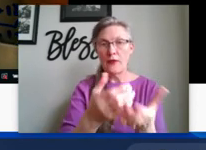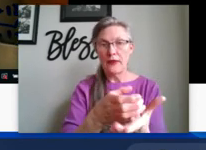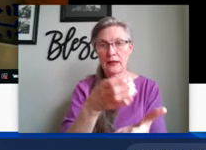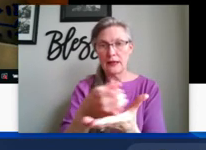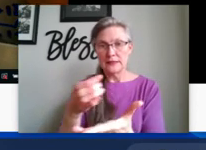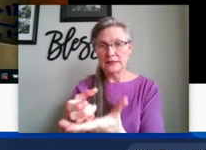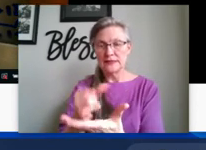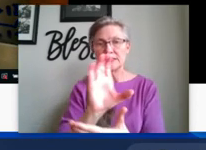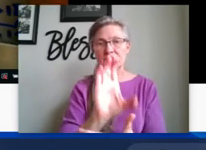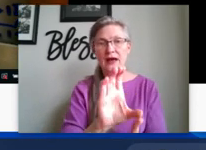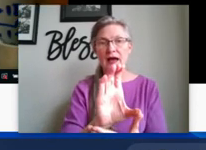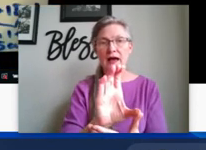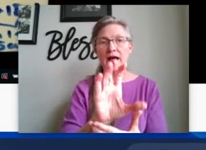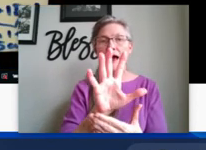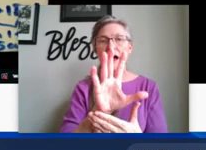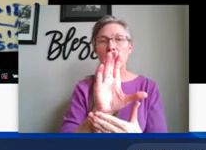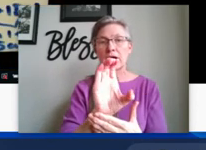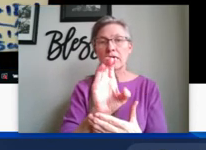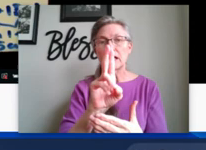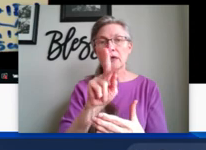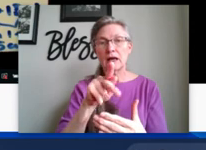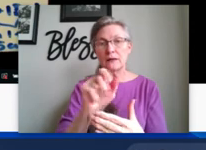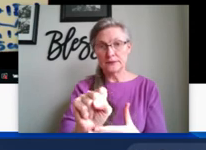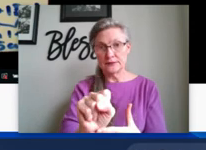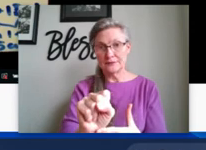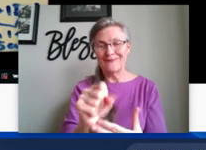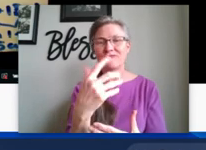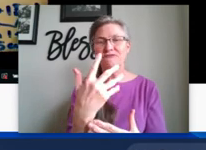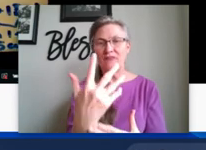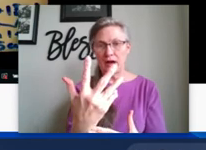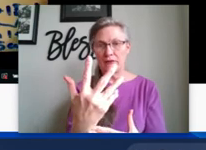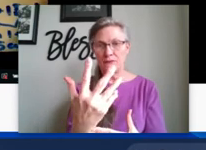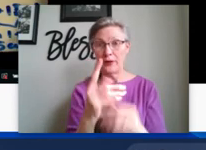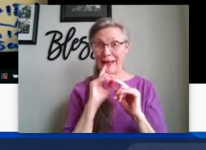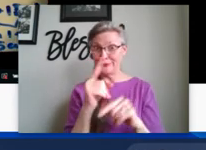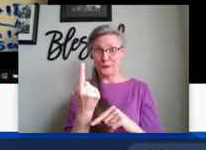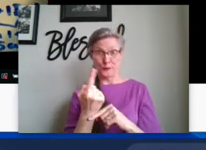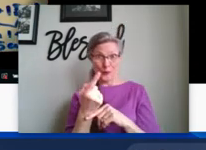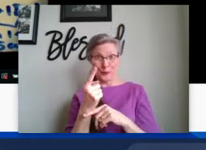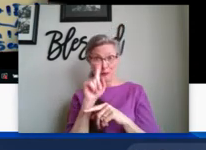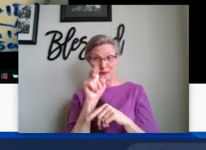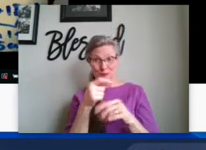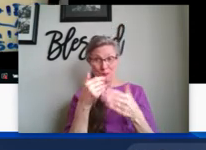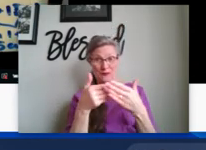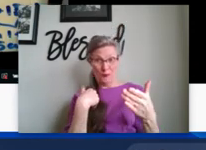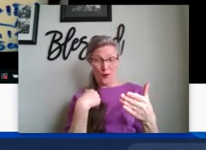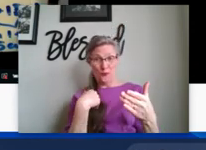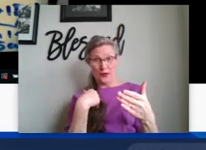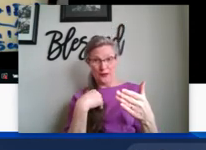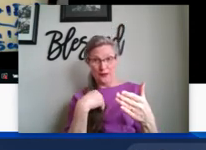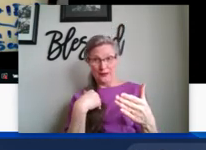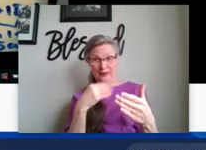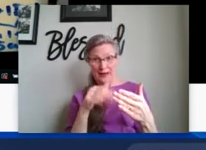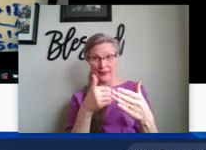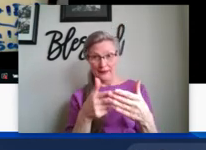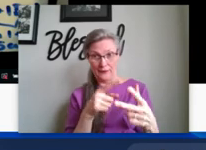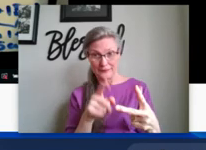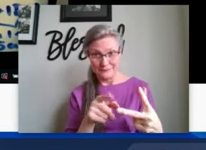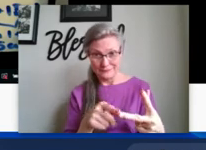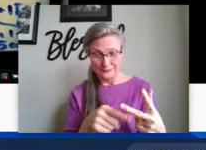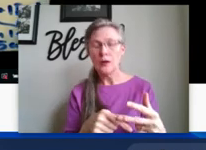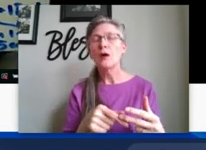is 5 cups. We actually answered one of the questions before we even got to it, right? But we're going to use that to find the